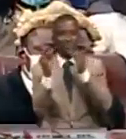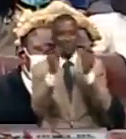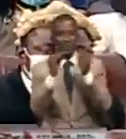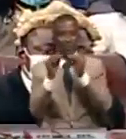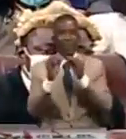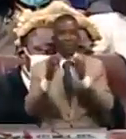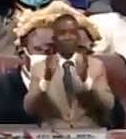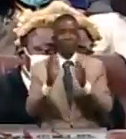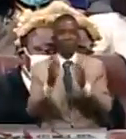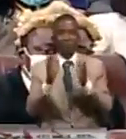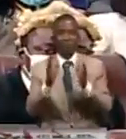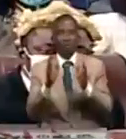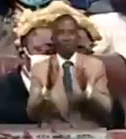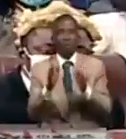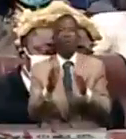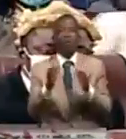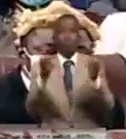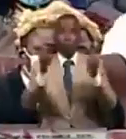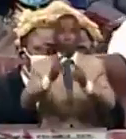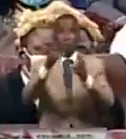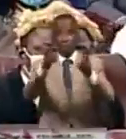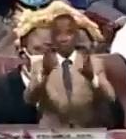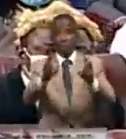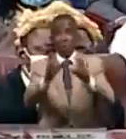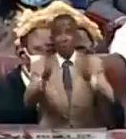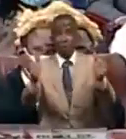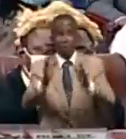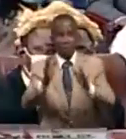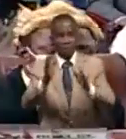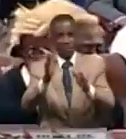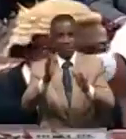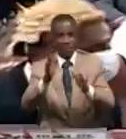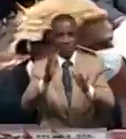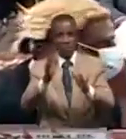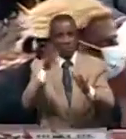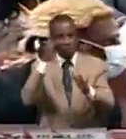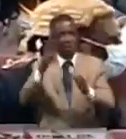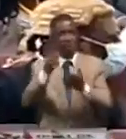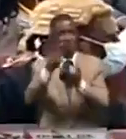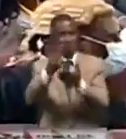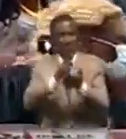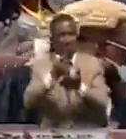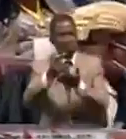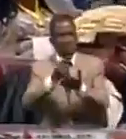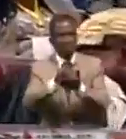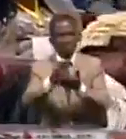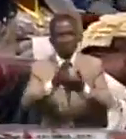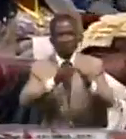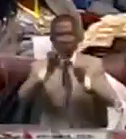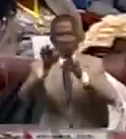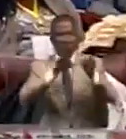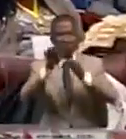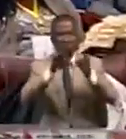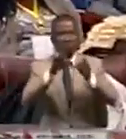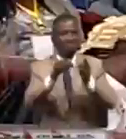Where there's a jury, it is open for the plaintiff to say indeed